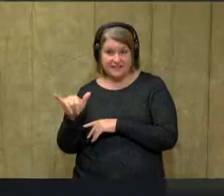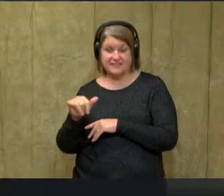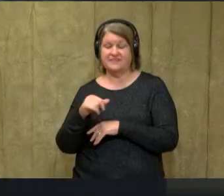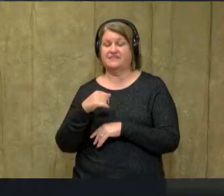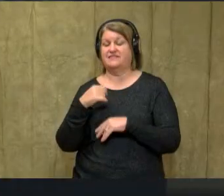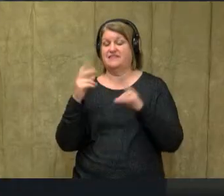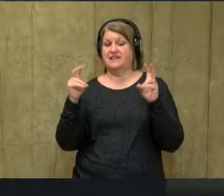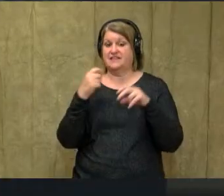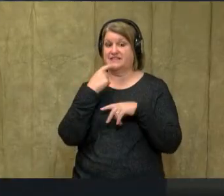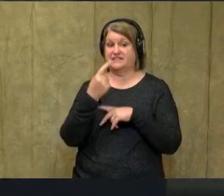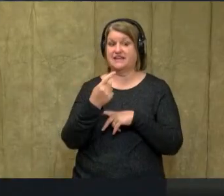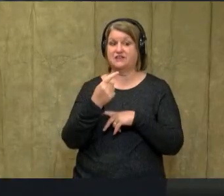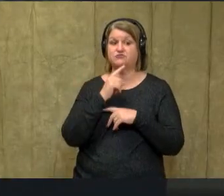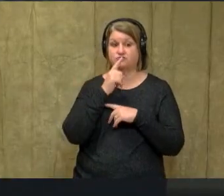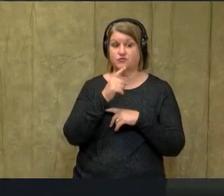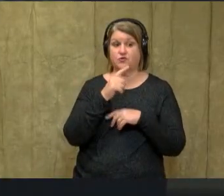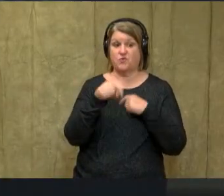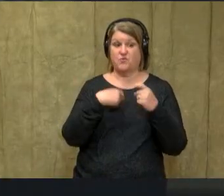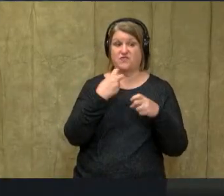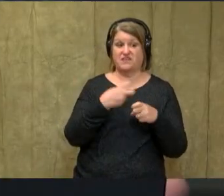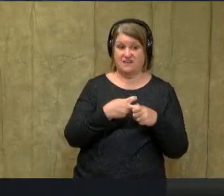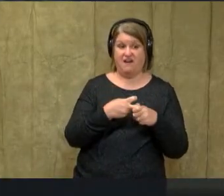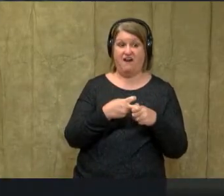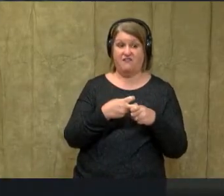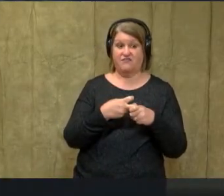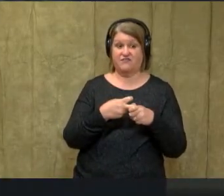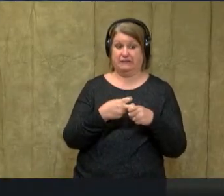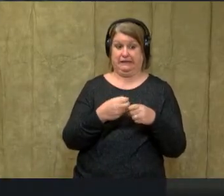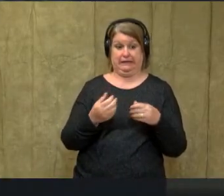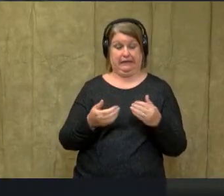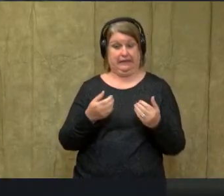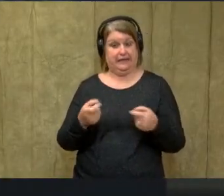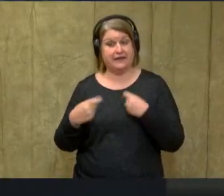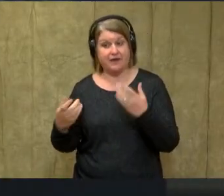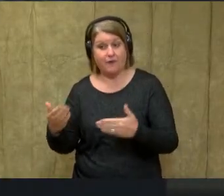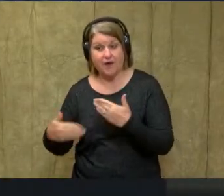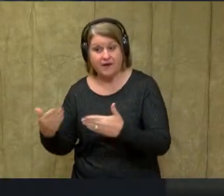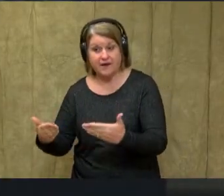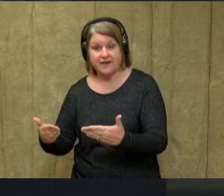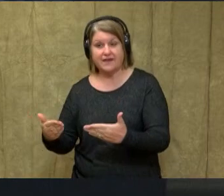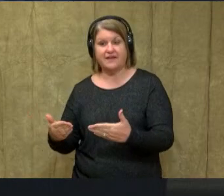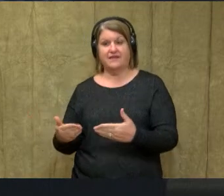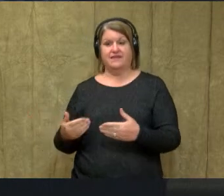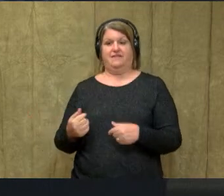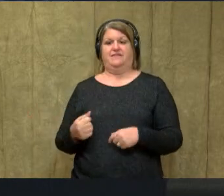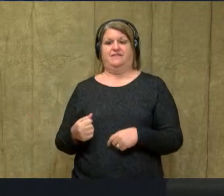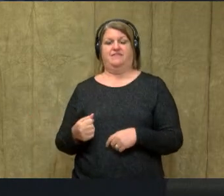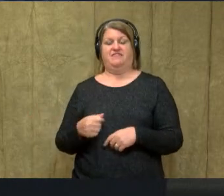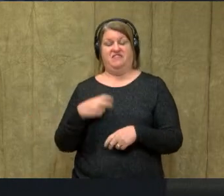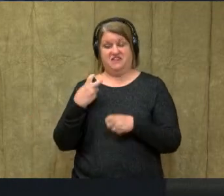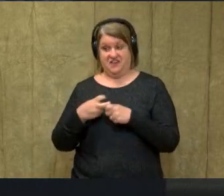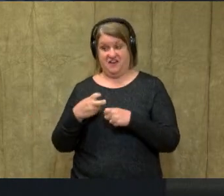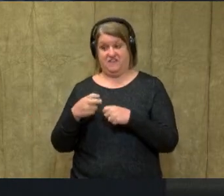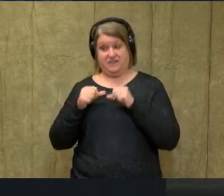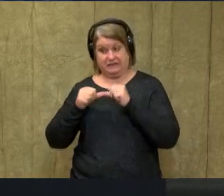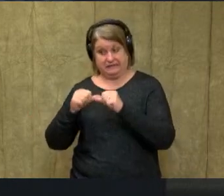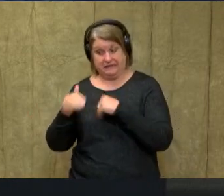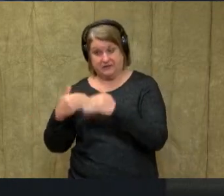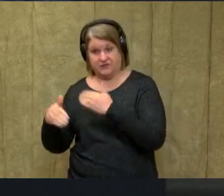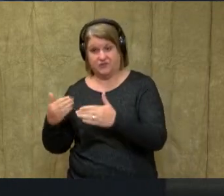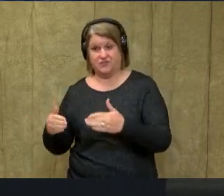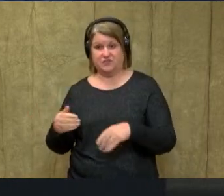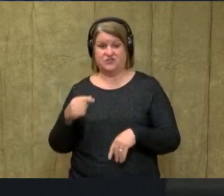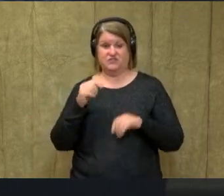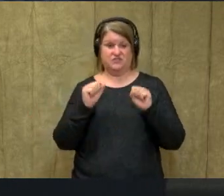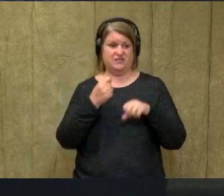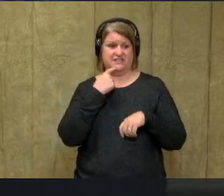the going gets tough, the tough get going. And we had a choice. We could quit. We could say, I can't handle this. I